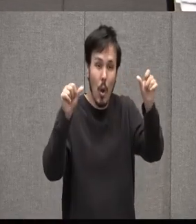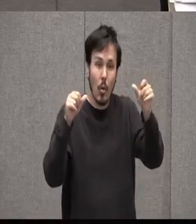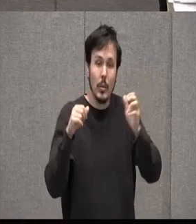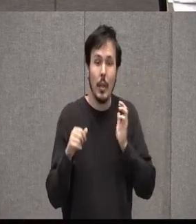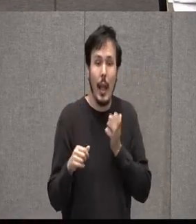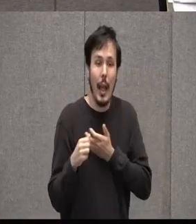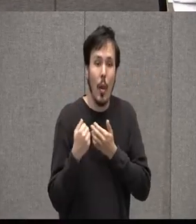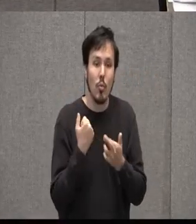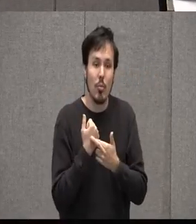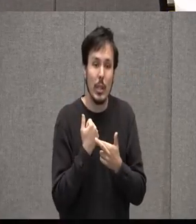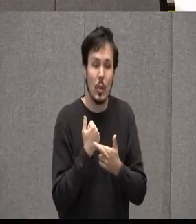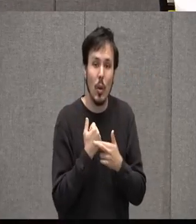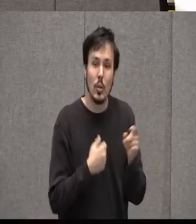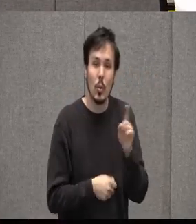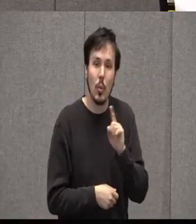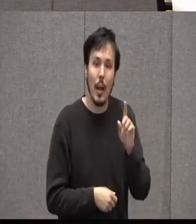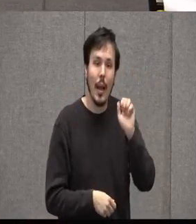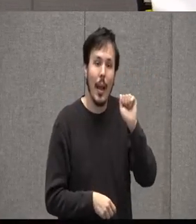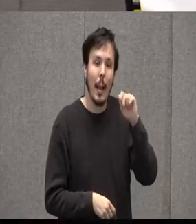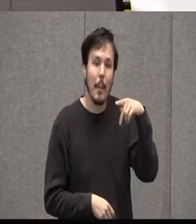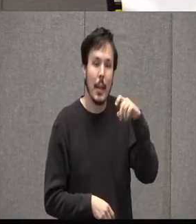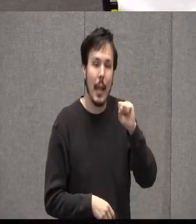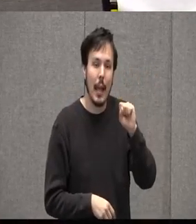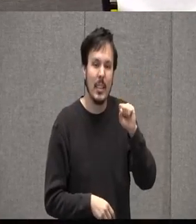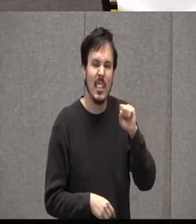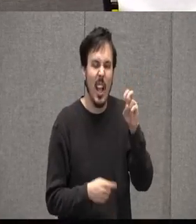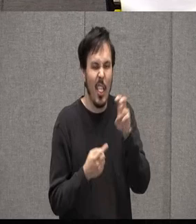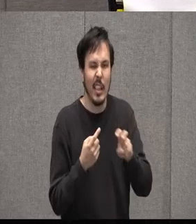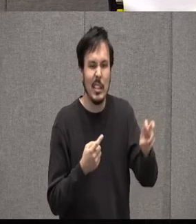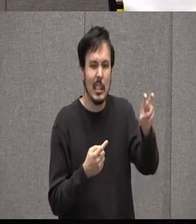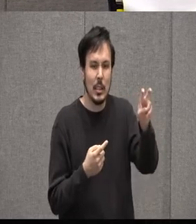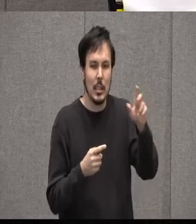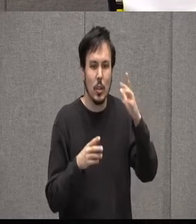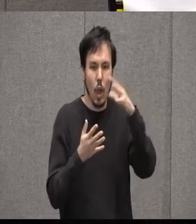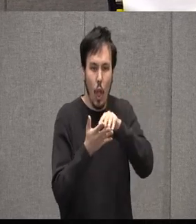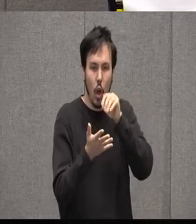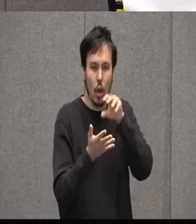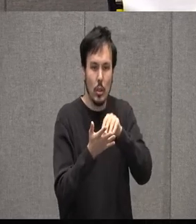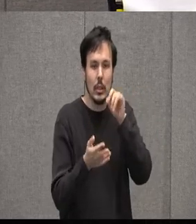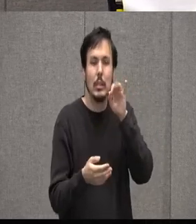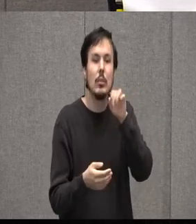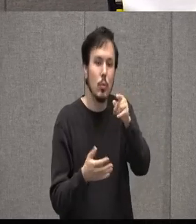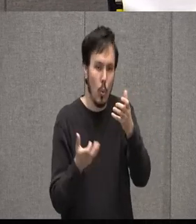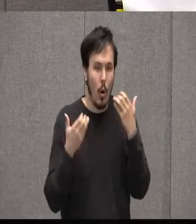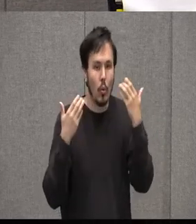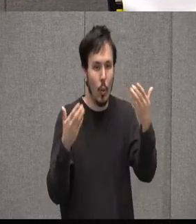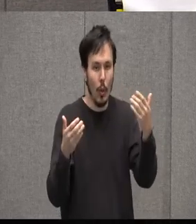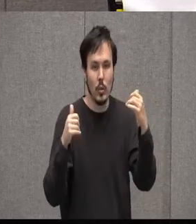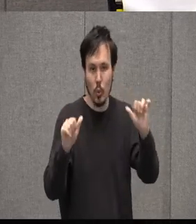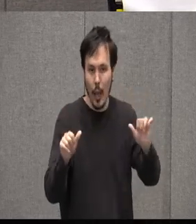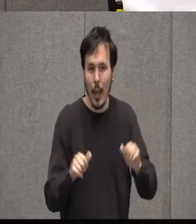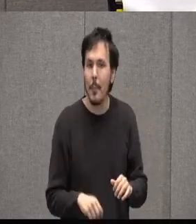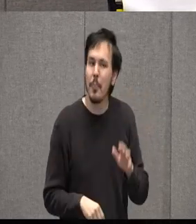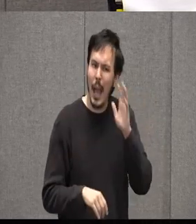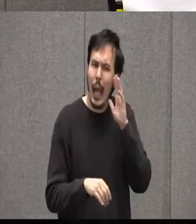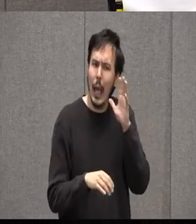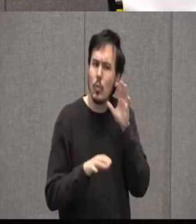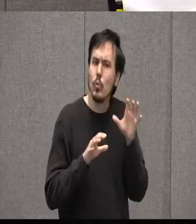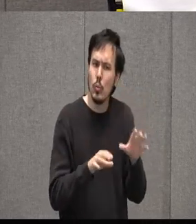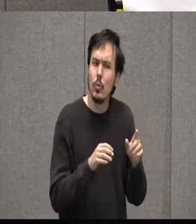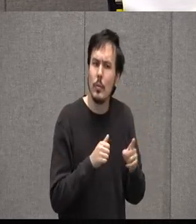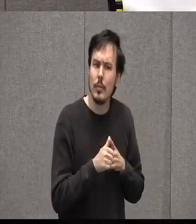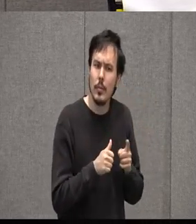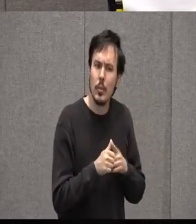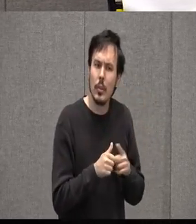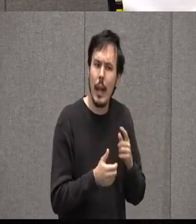you on the APS Distance Learning site if you would want to try it. But I'm just going to kick you off really quick and get you started. What's the